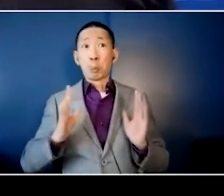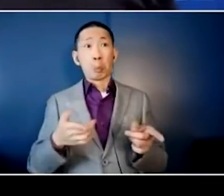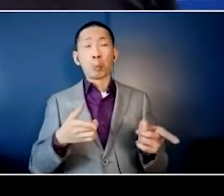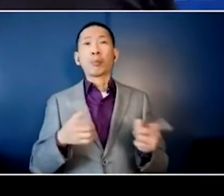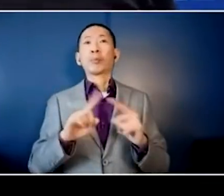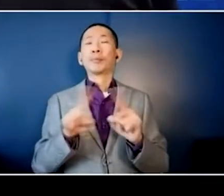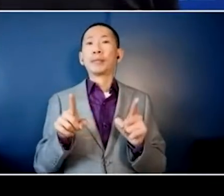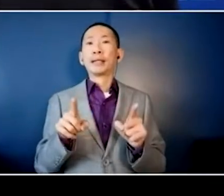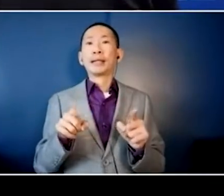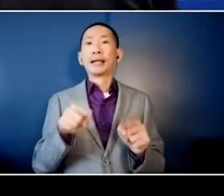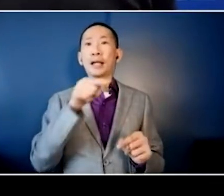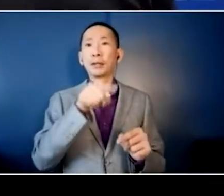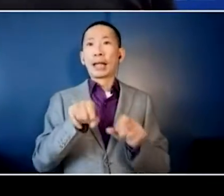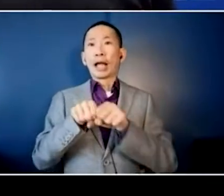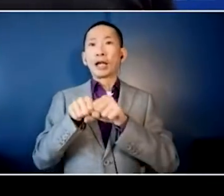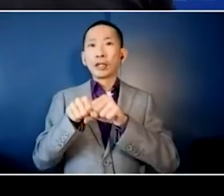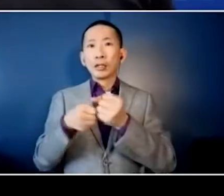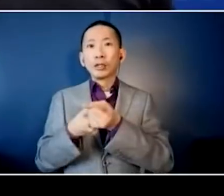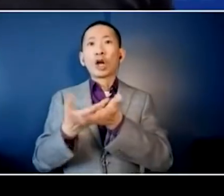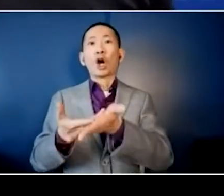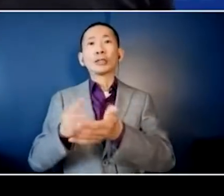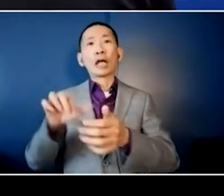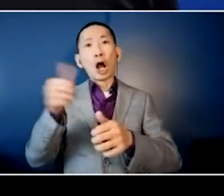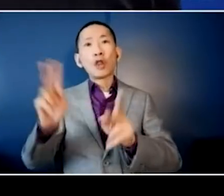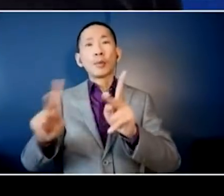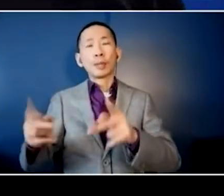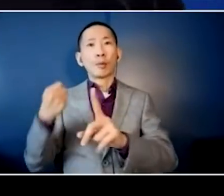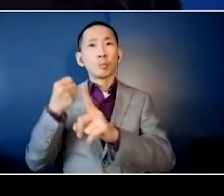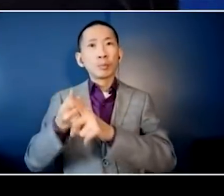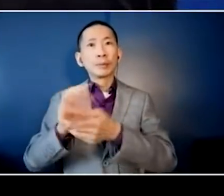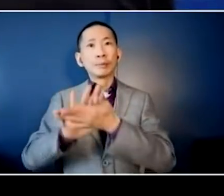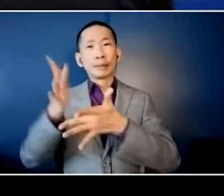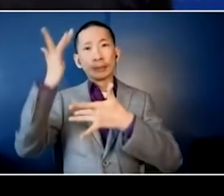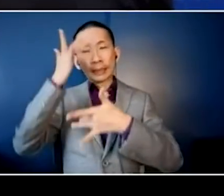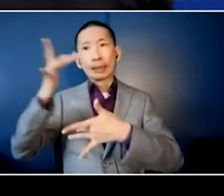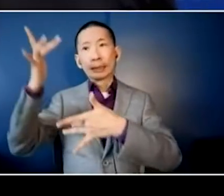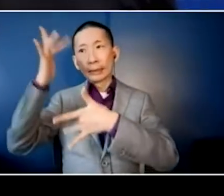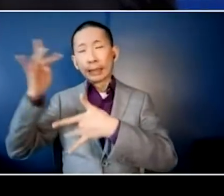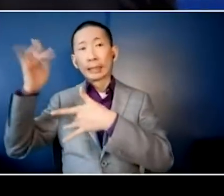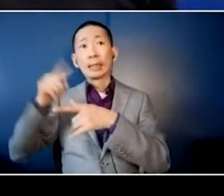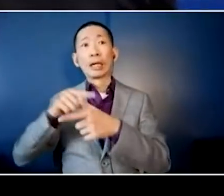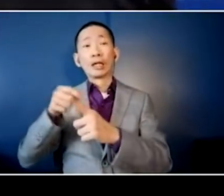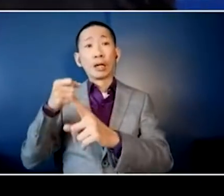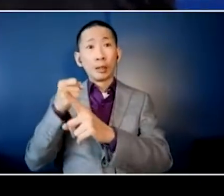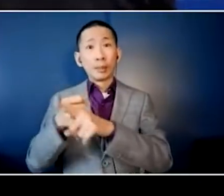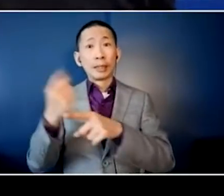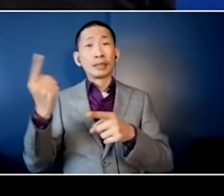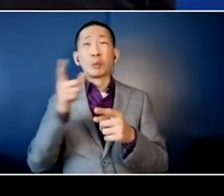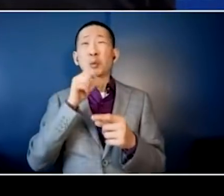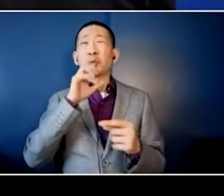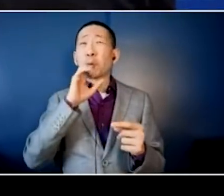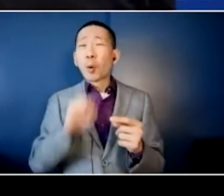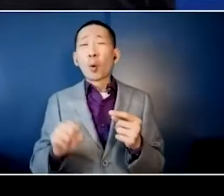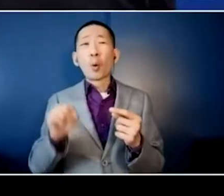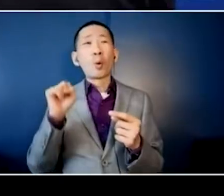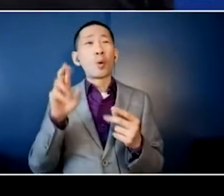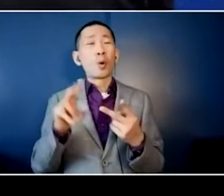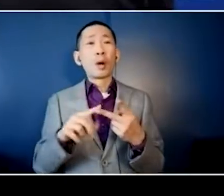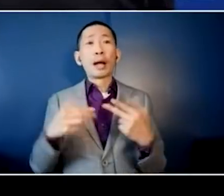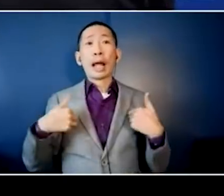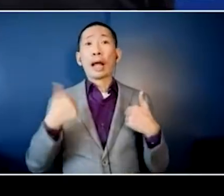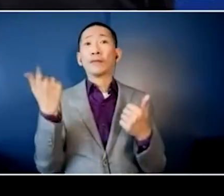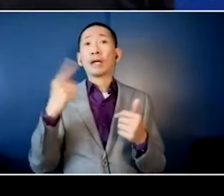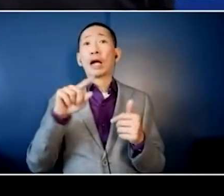they infect other people, sooner or later, they're going to infect someone who is either elderly or who has an underlying